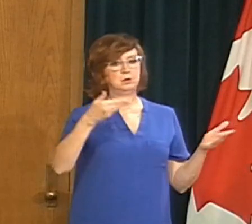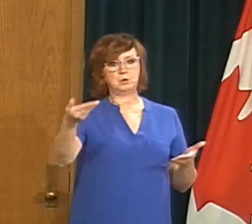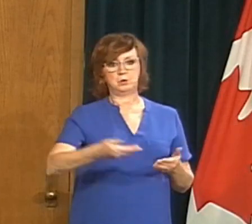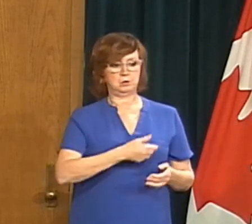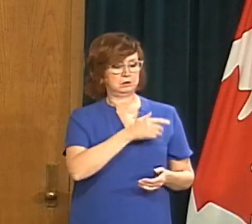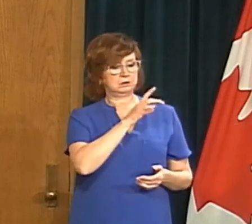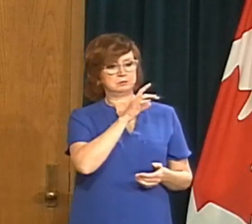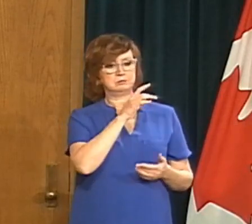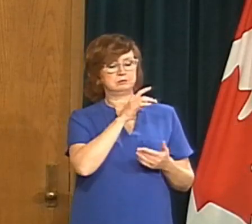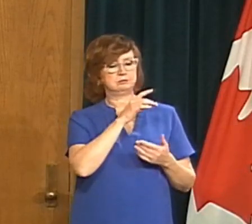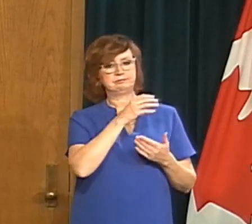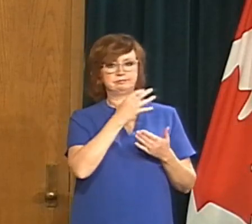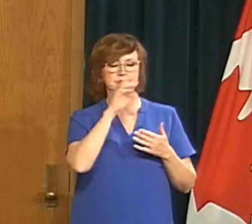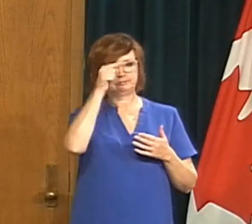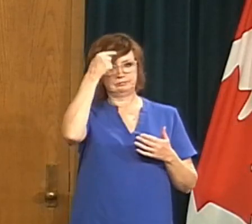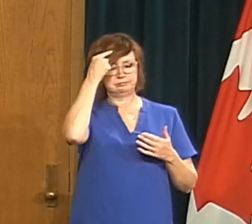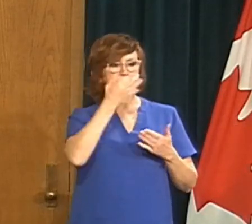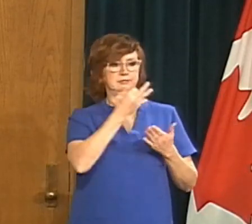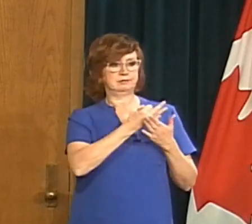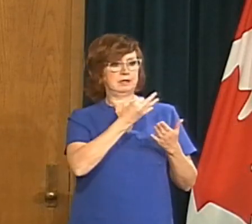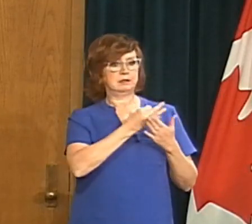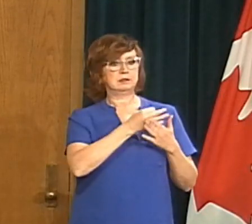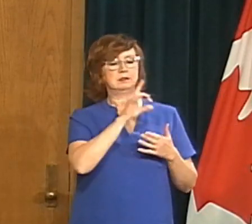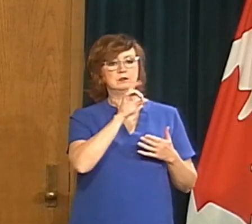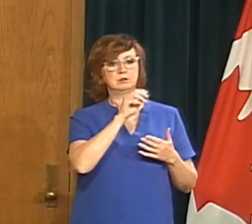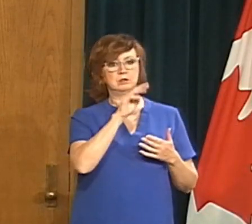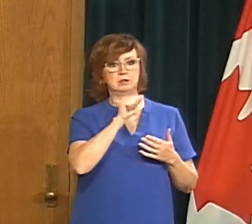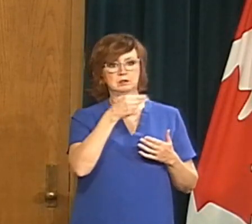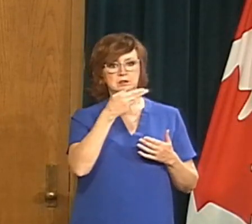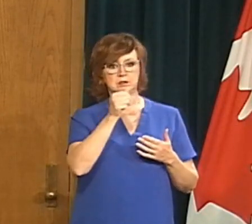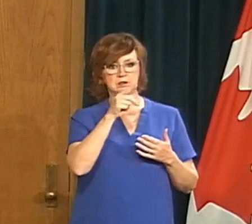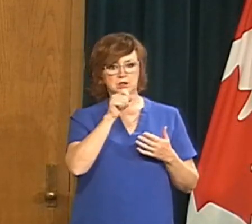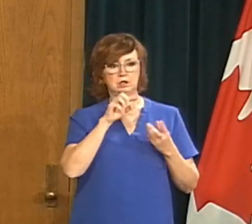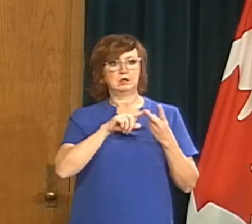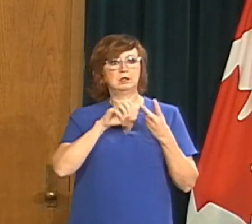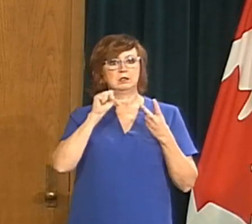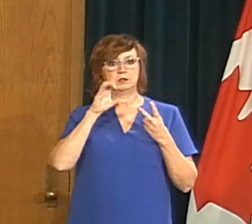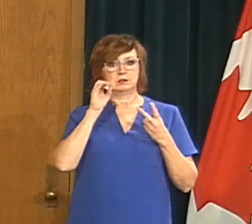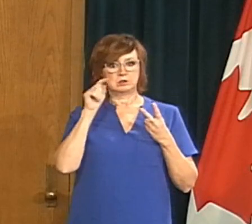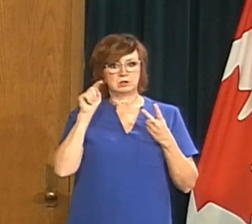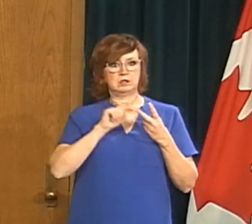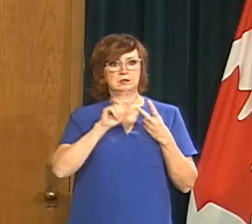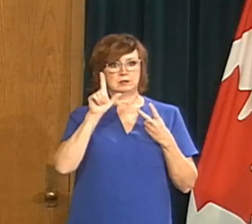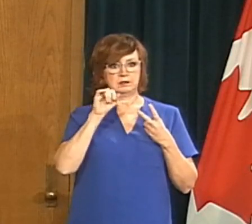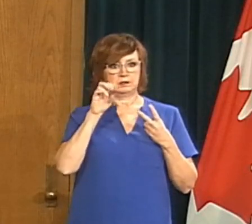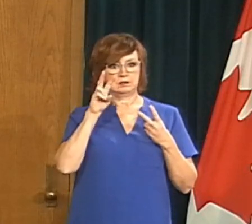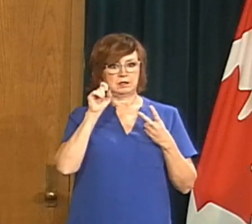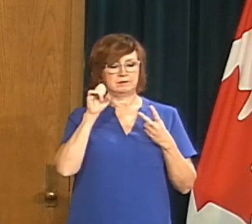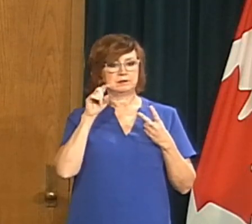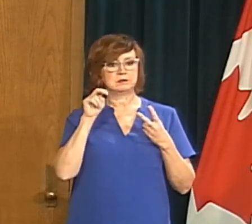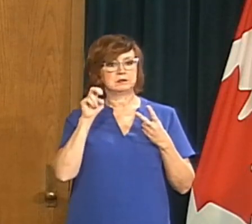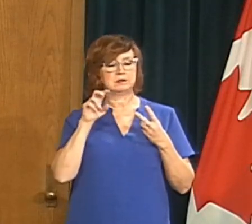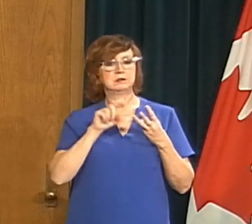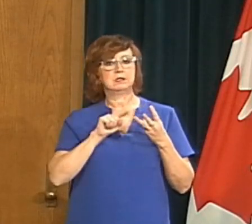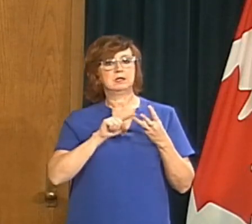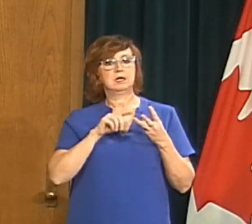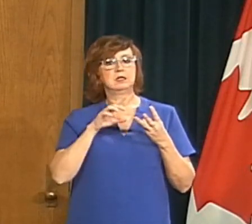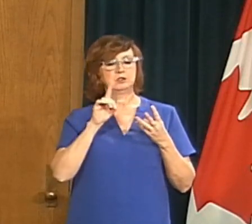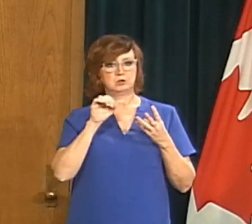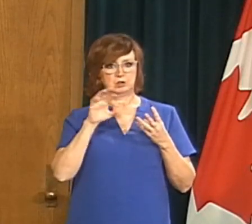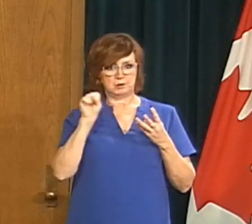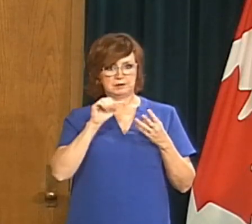the Minister of Finance, Donna Harpauer, here today, as well as Scott Livingston and of course, Dr. Shahab on the line. Today we have a number of